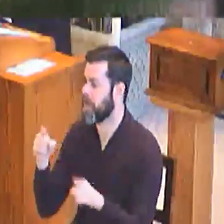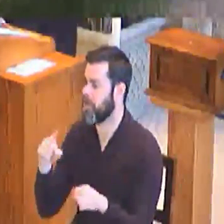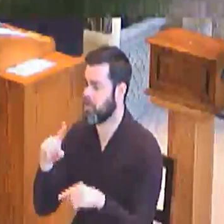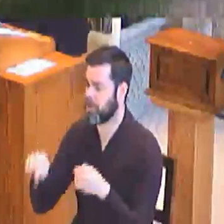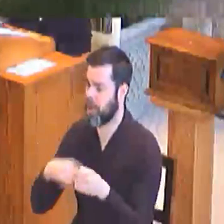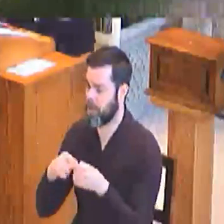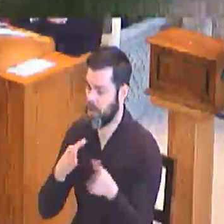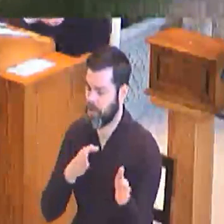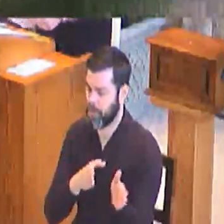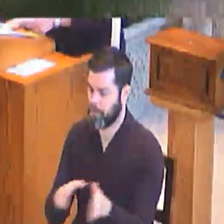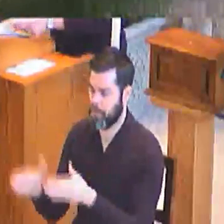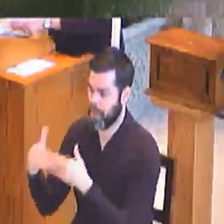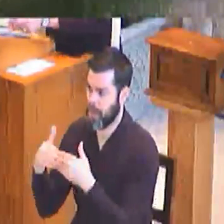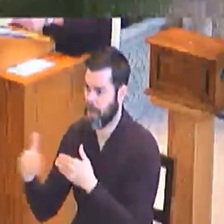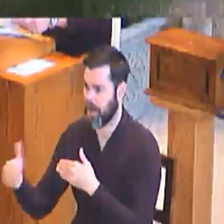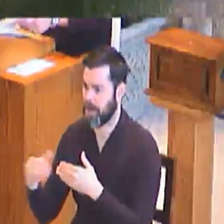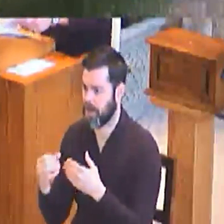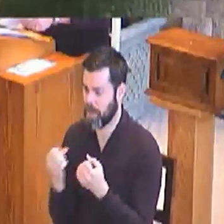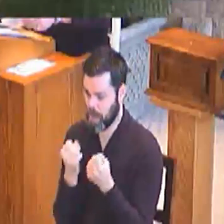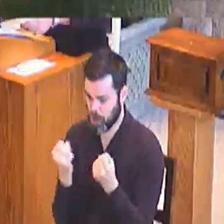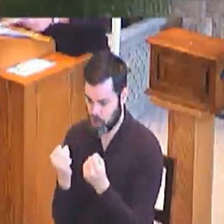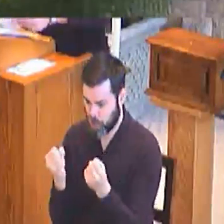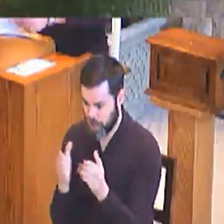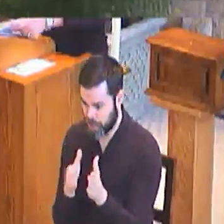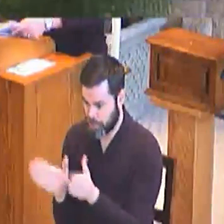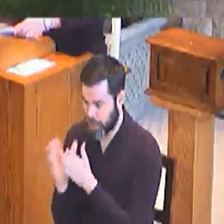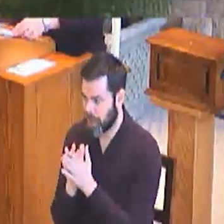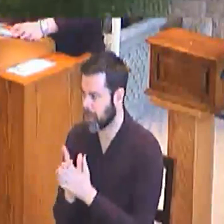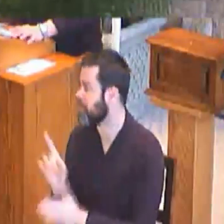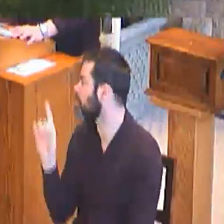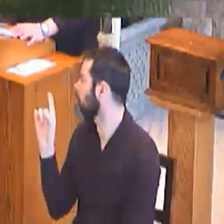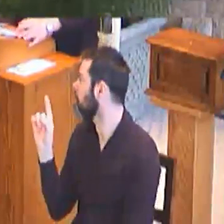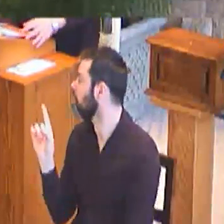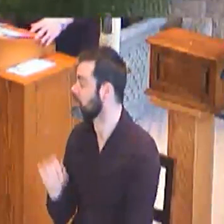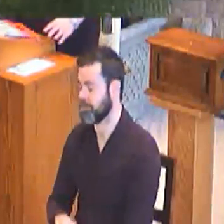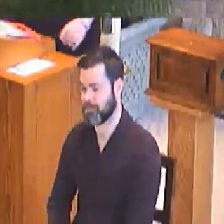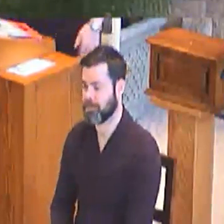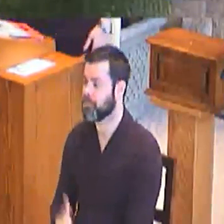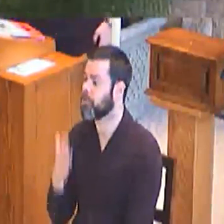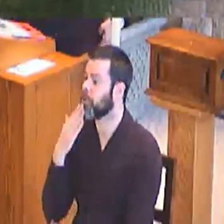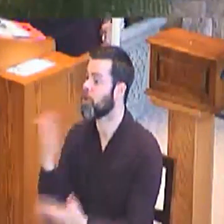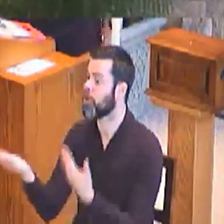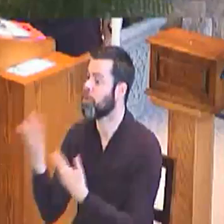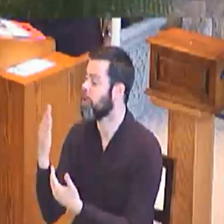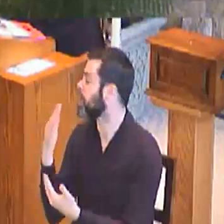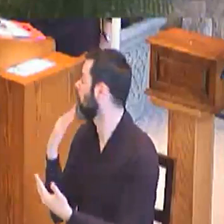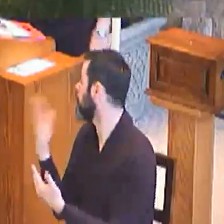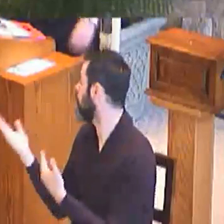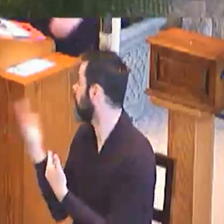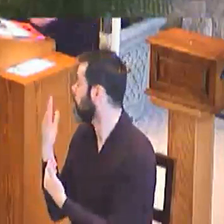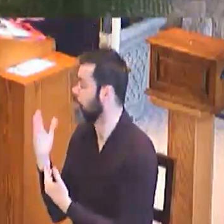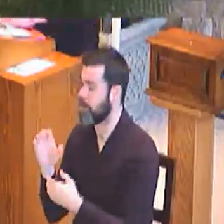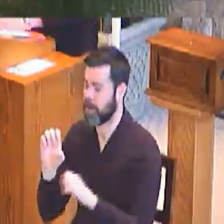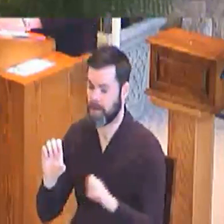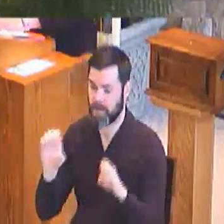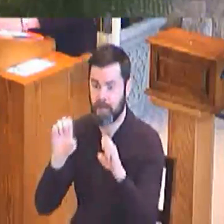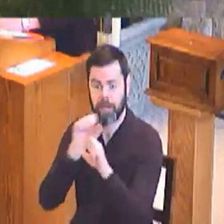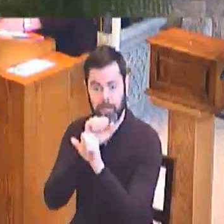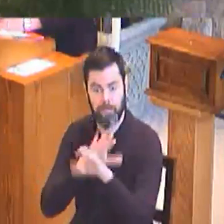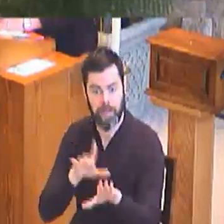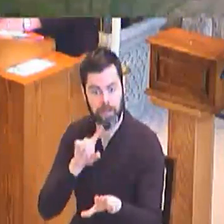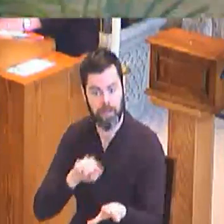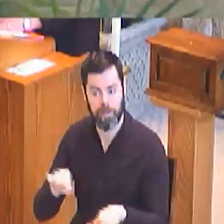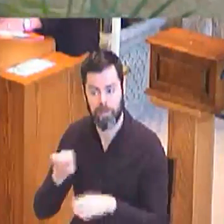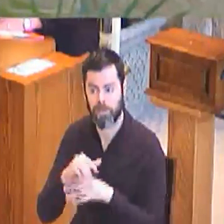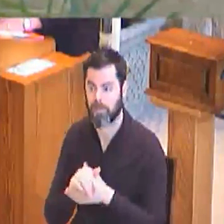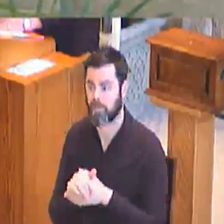you involved in our strategic plan. We can't do it without you. That's true. Good morning, and Easter blessings to you. So over